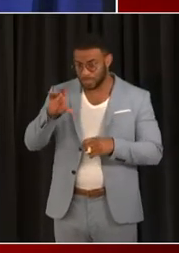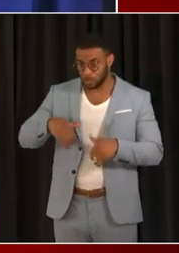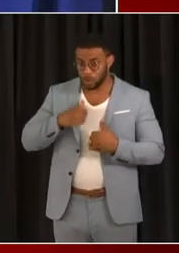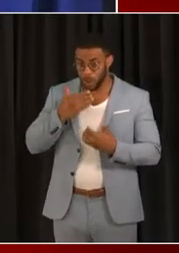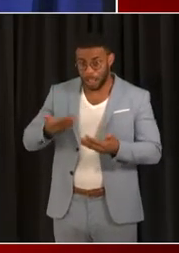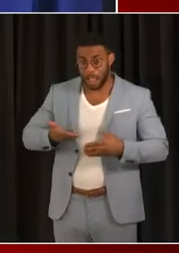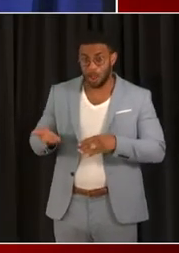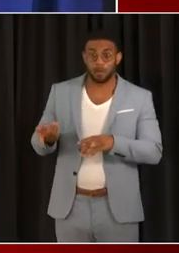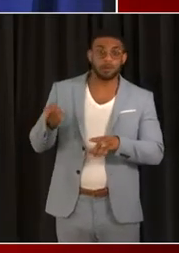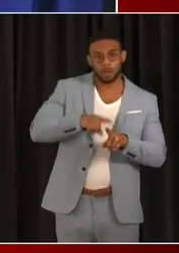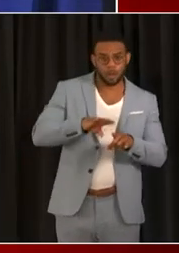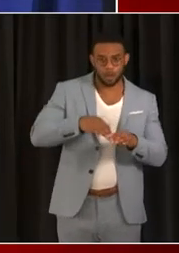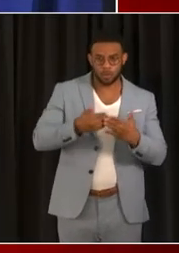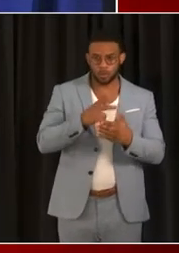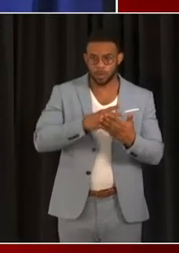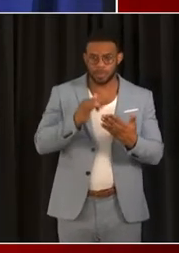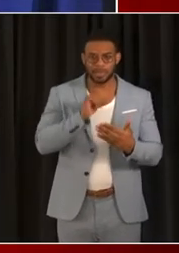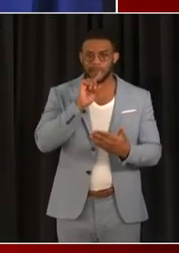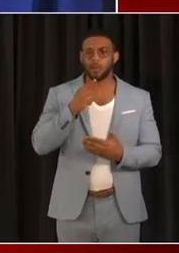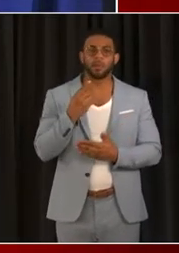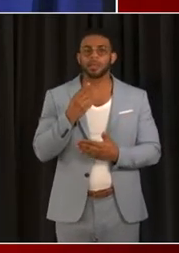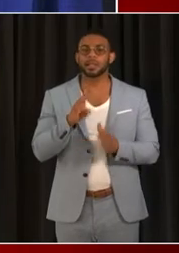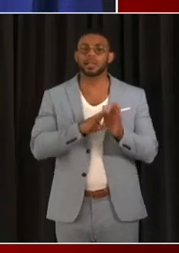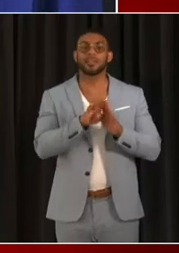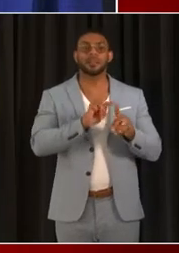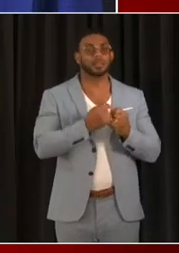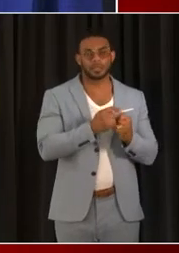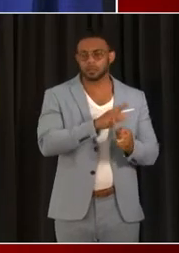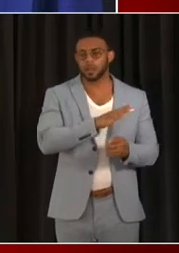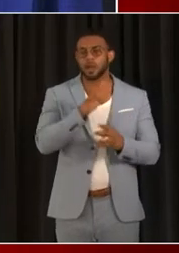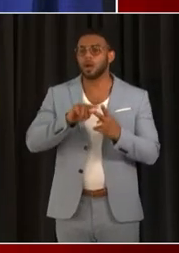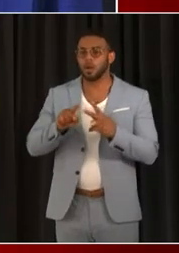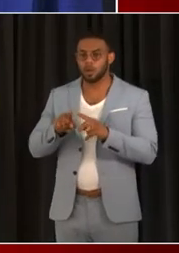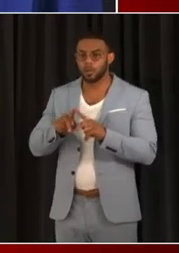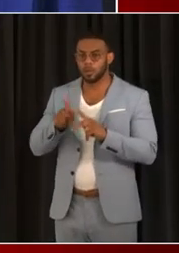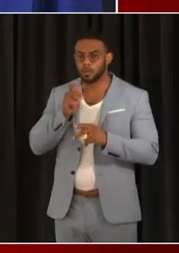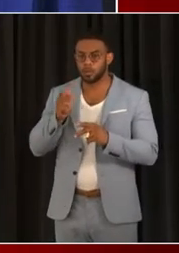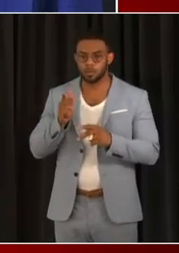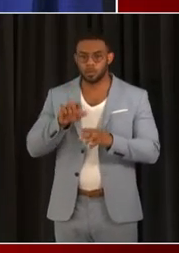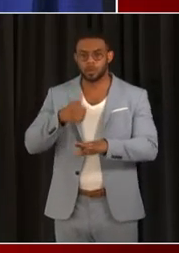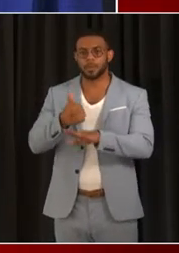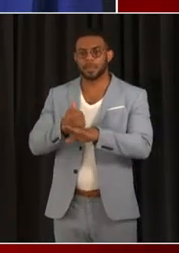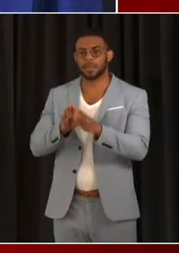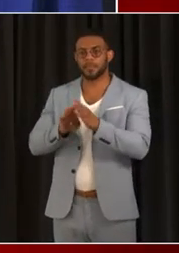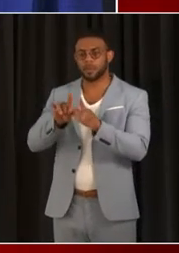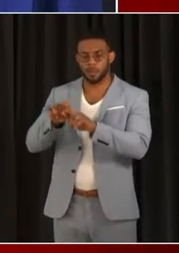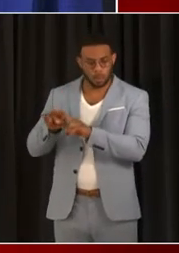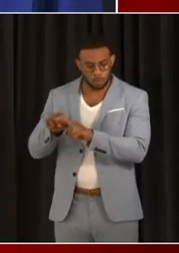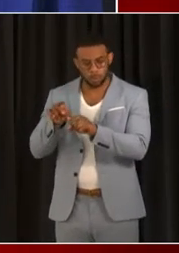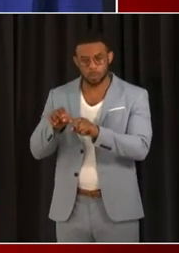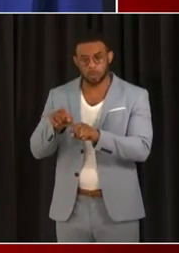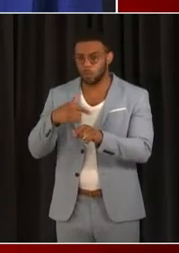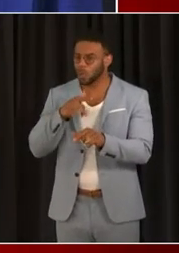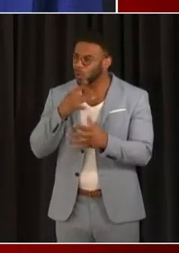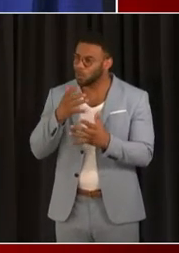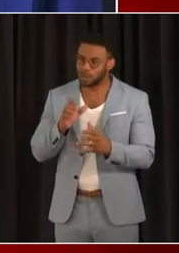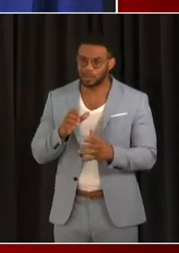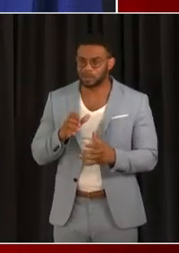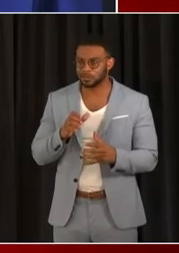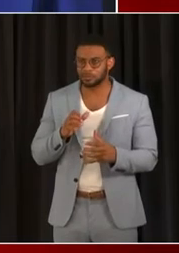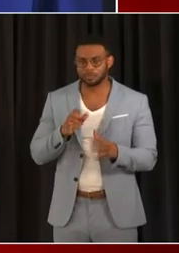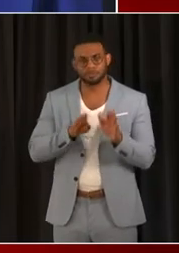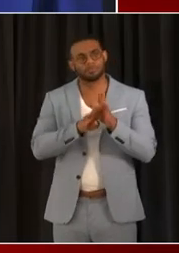DC residents are hired onto those projects so that it's not just the development team, but also the people who bring about the development as well, because we don't